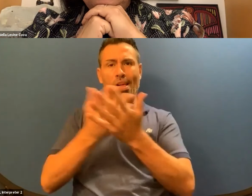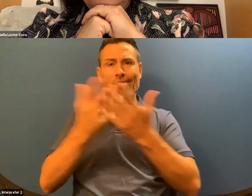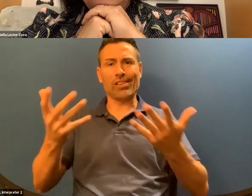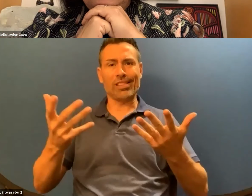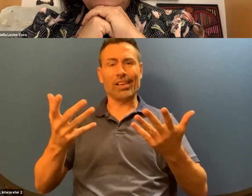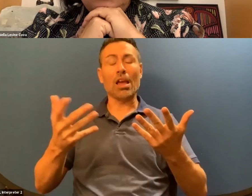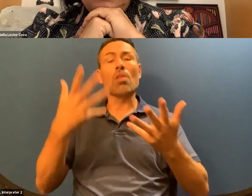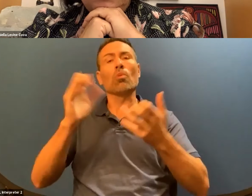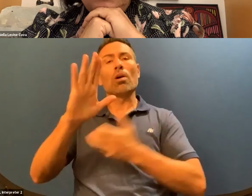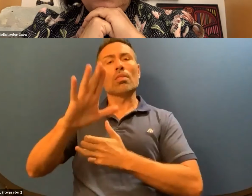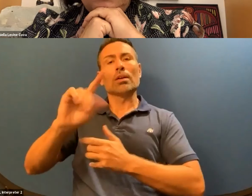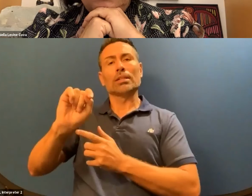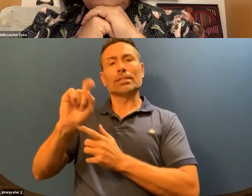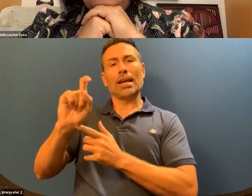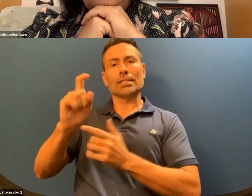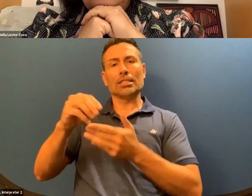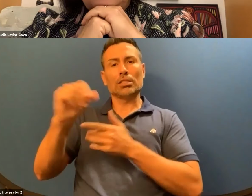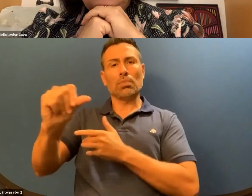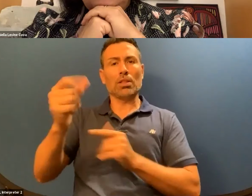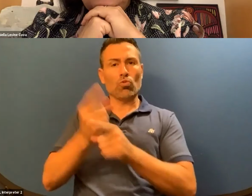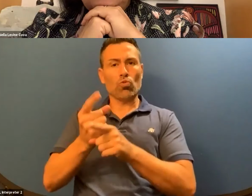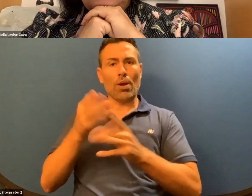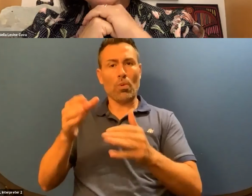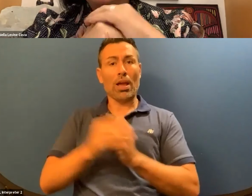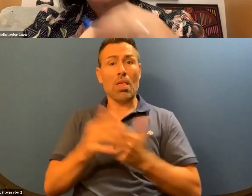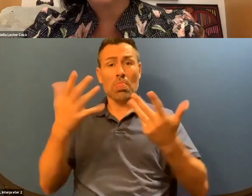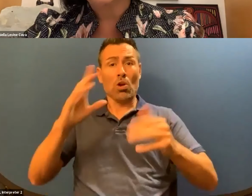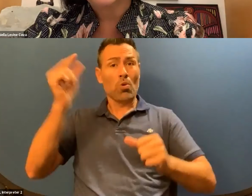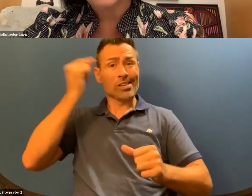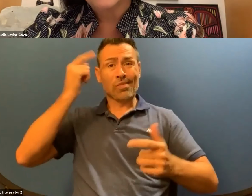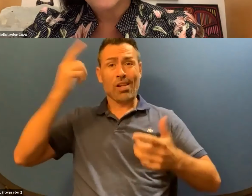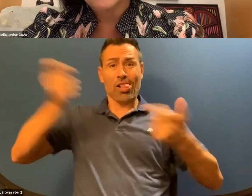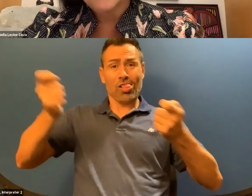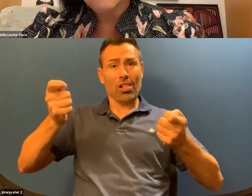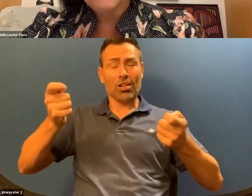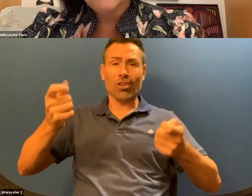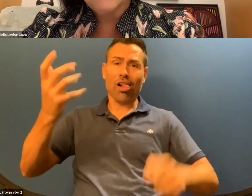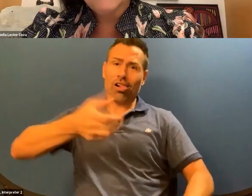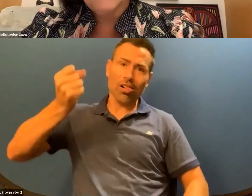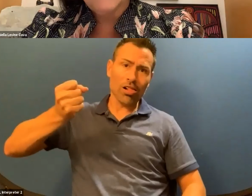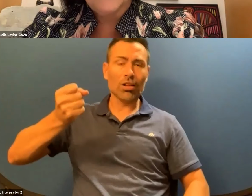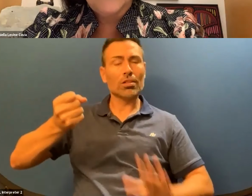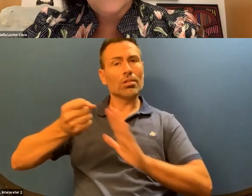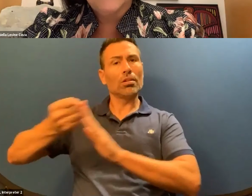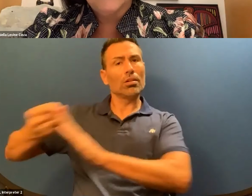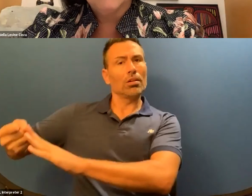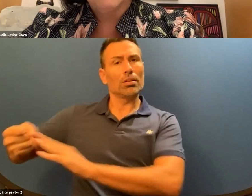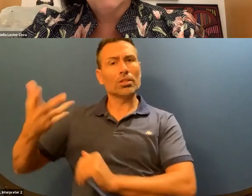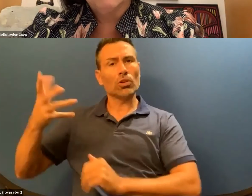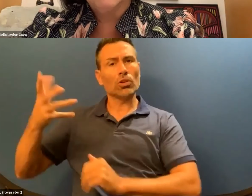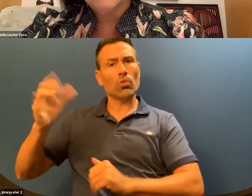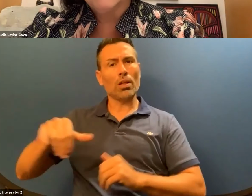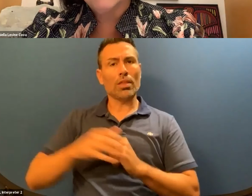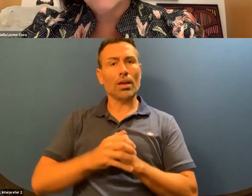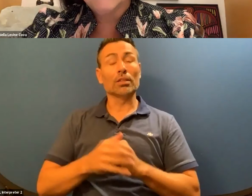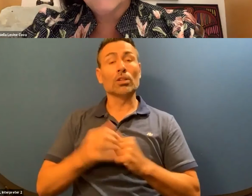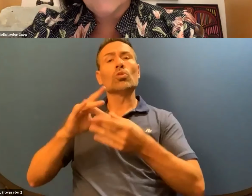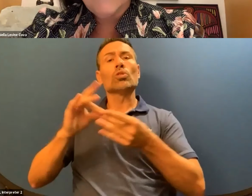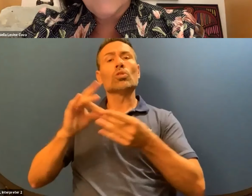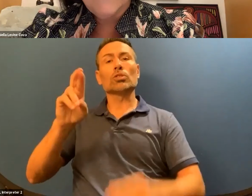they want government out of their lives, basically. And I will tell you, you know, you mentioned earlier about radical. I'll tell you where radicalism comes in. When we